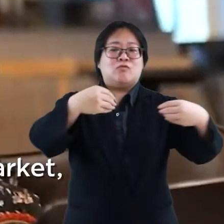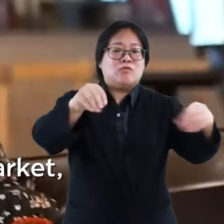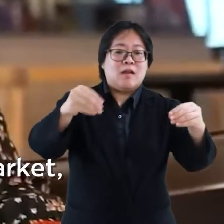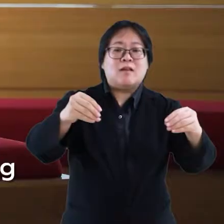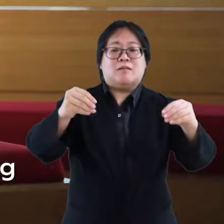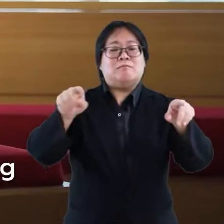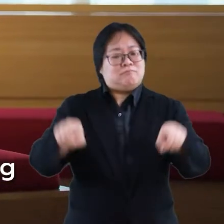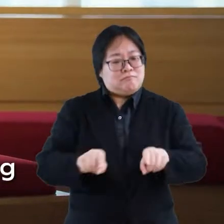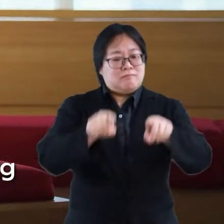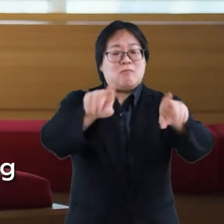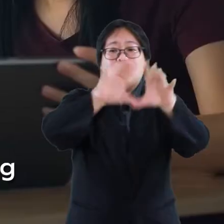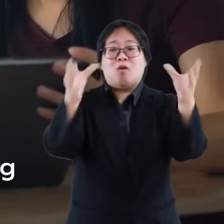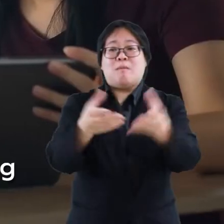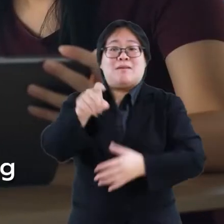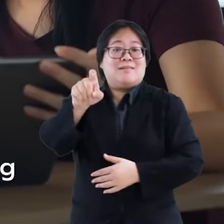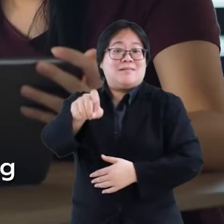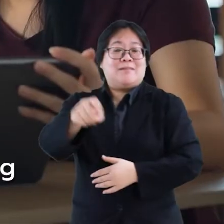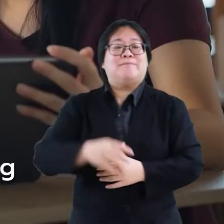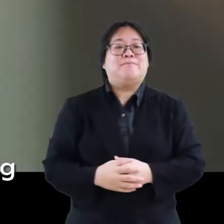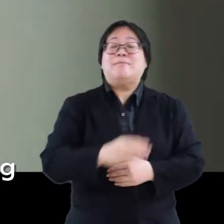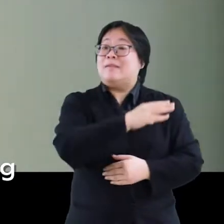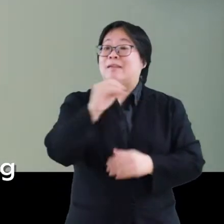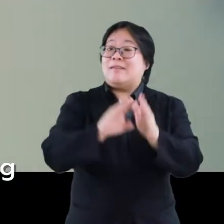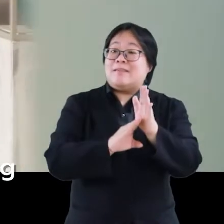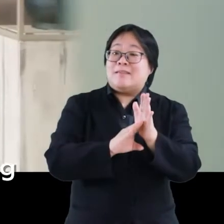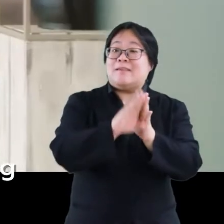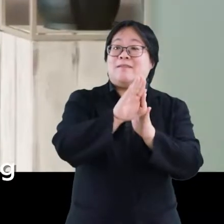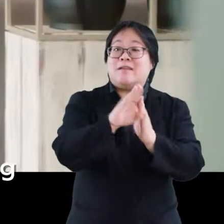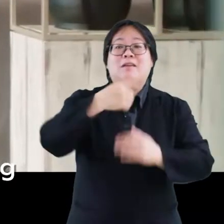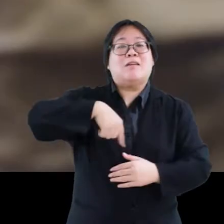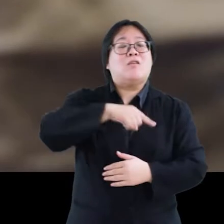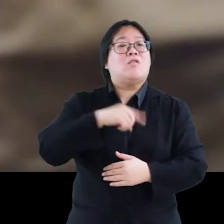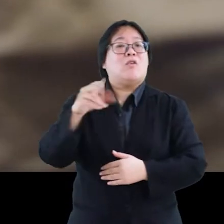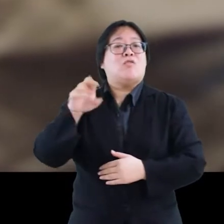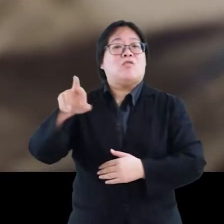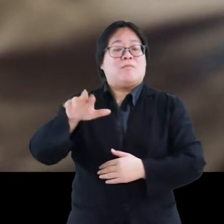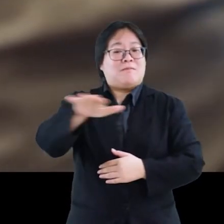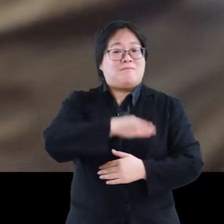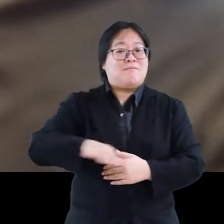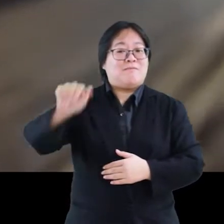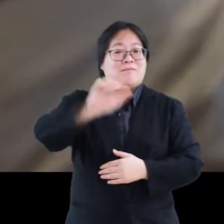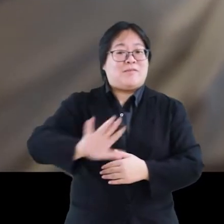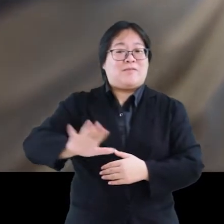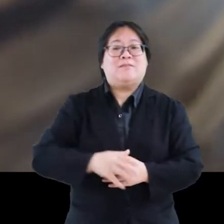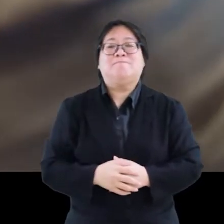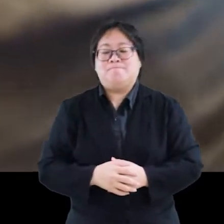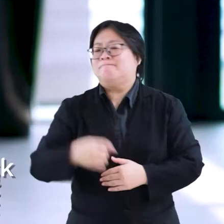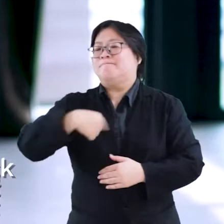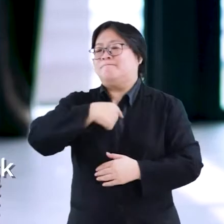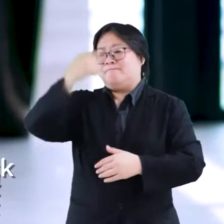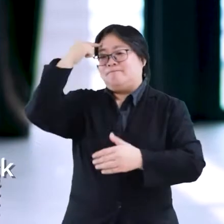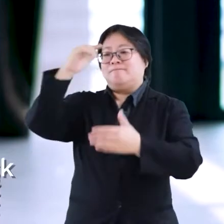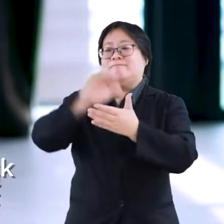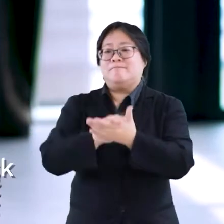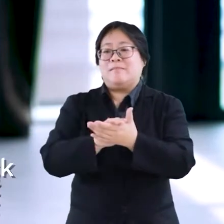to market, aligning to global trends, and also delighting our consumers across the region.